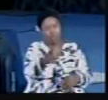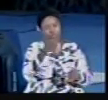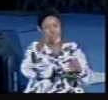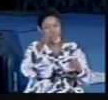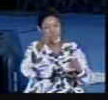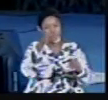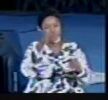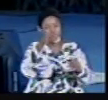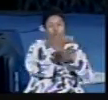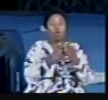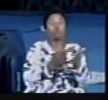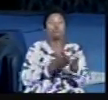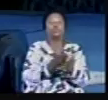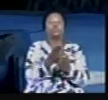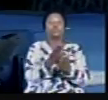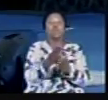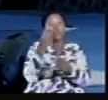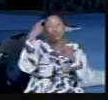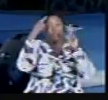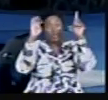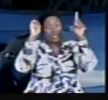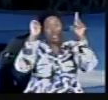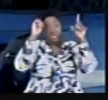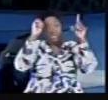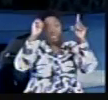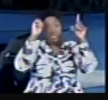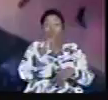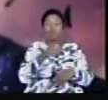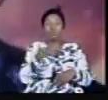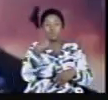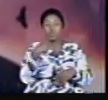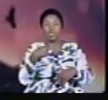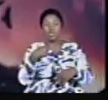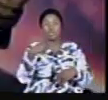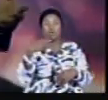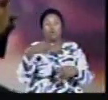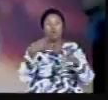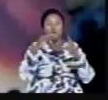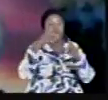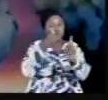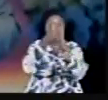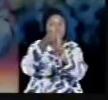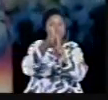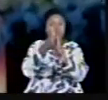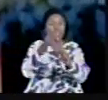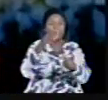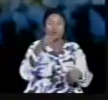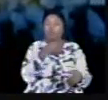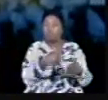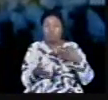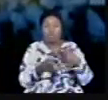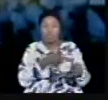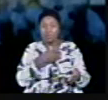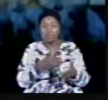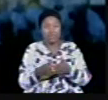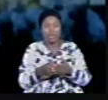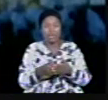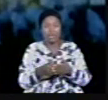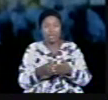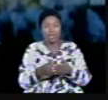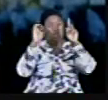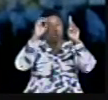truth. For he shall not speak of himself, but whatsoever he shall